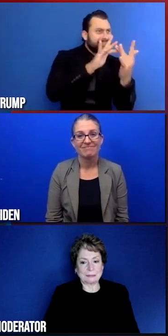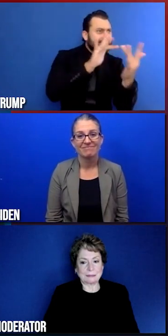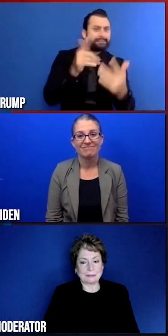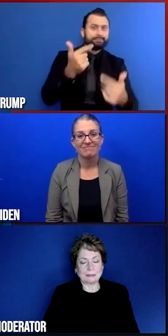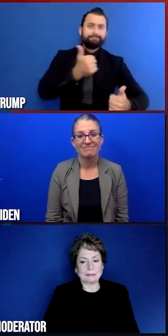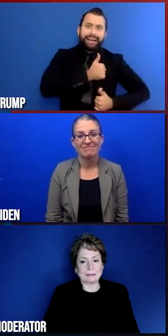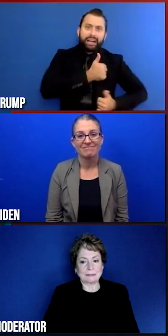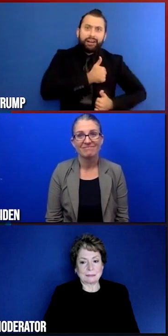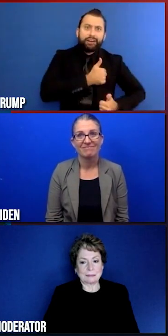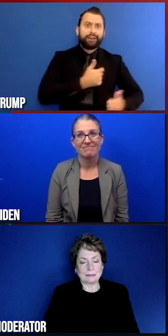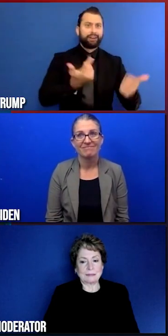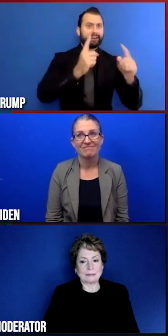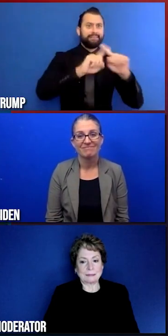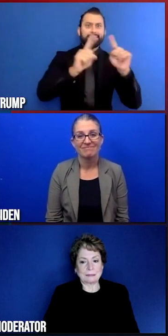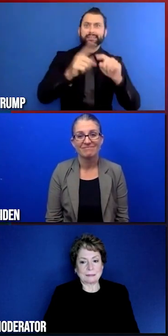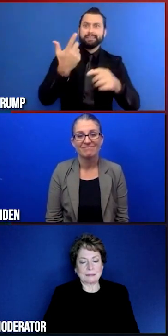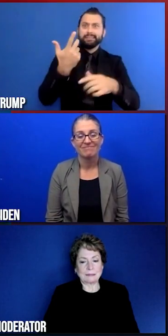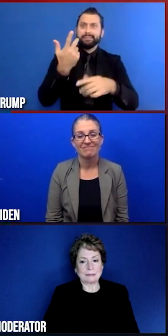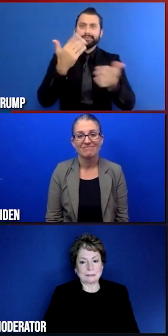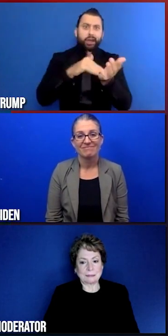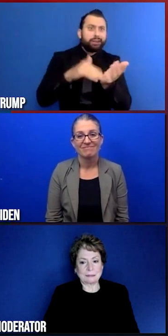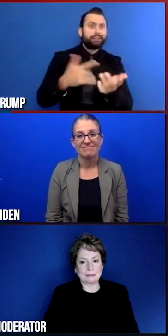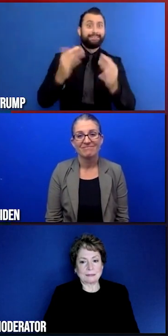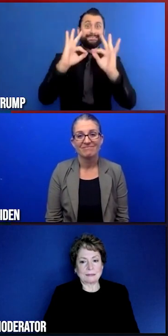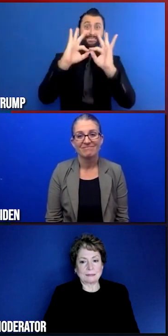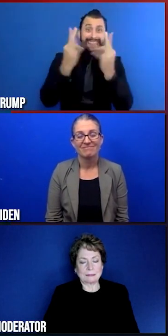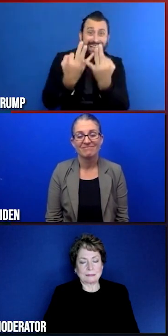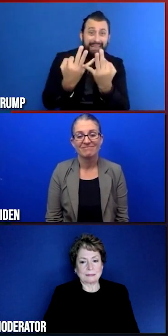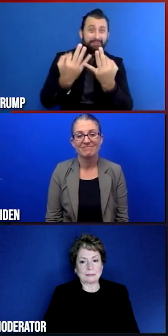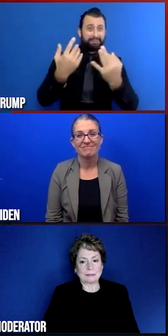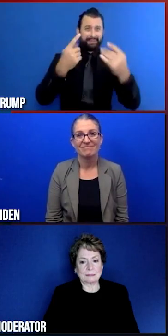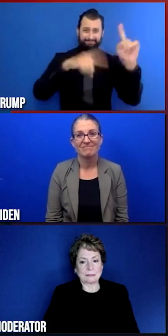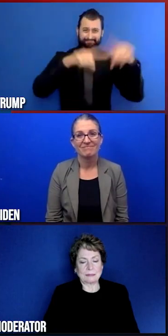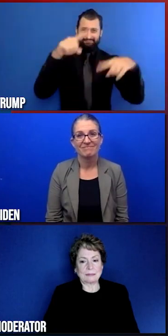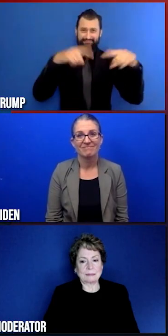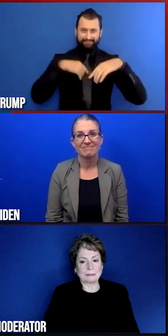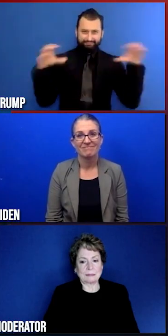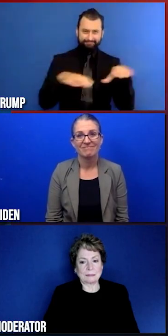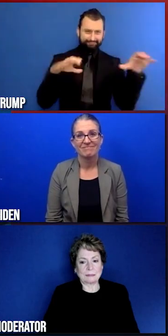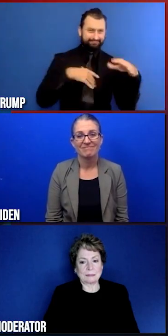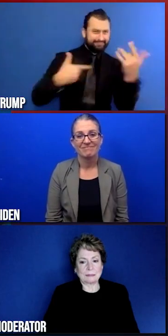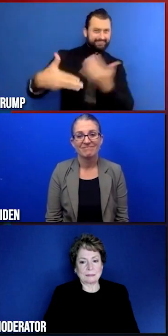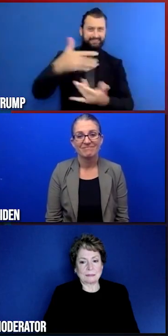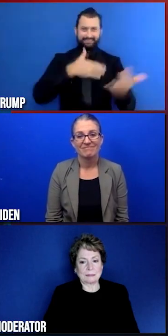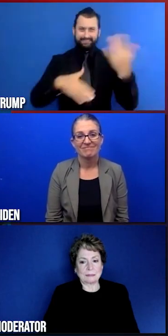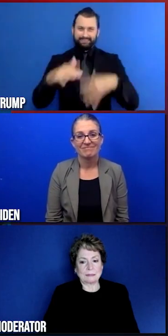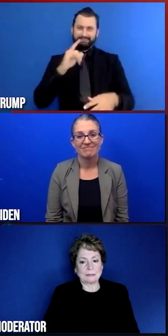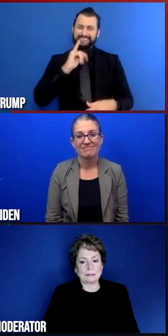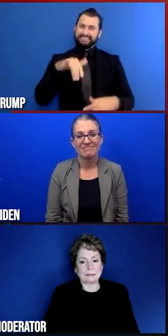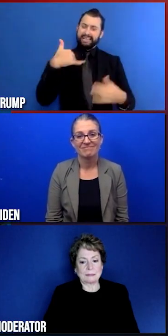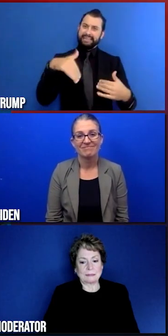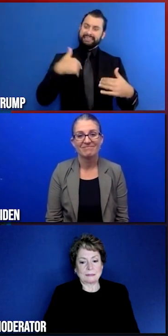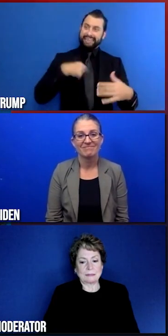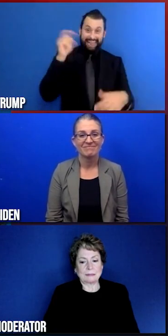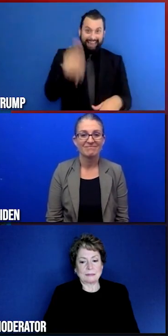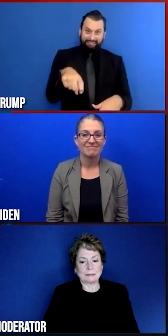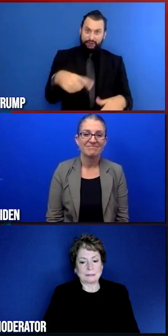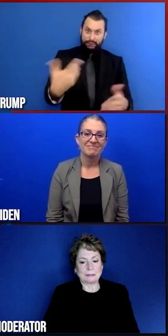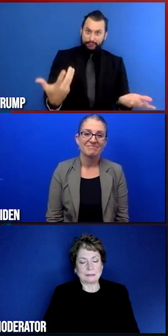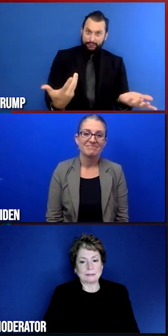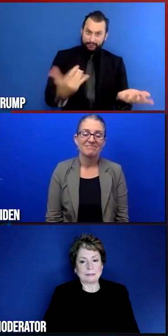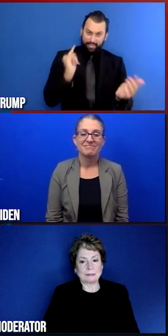to have canceled everything. I said, this is dangerous. And you catch it. And, I caught it. I learned a